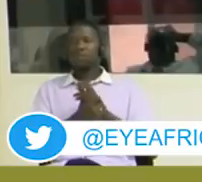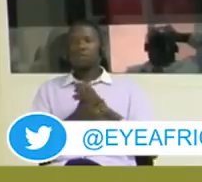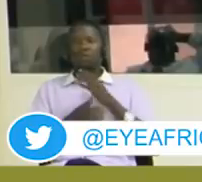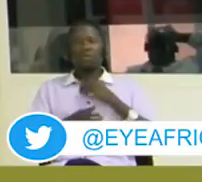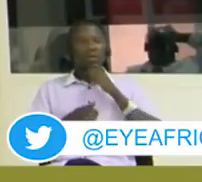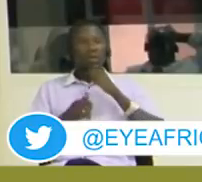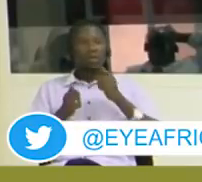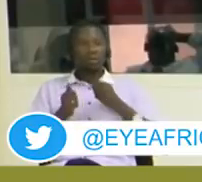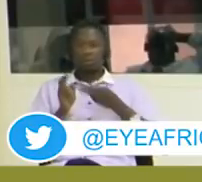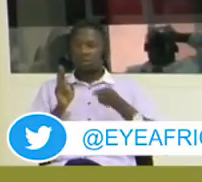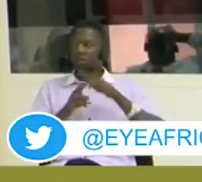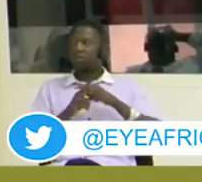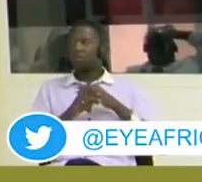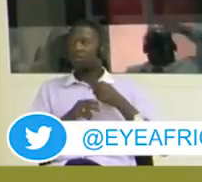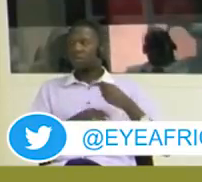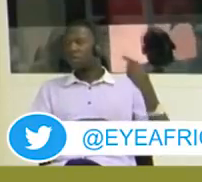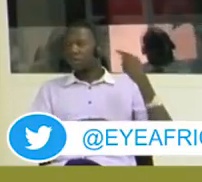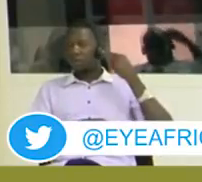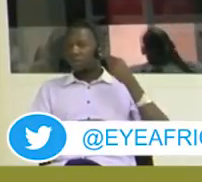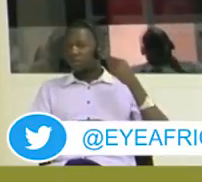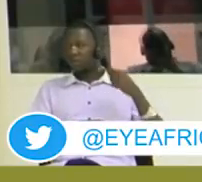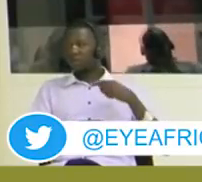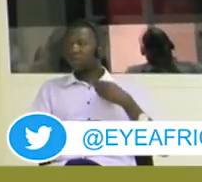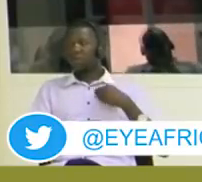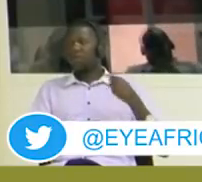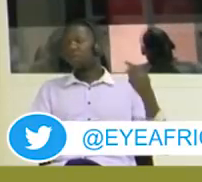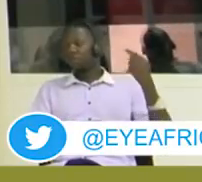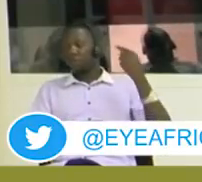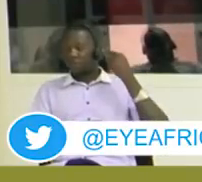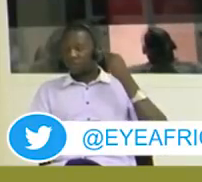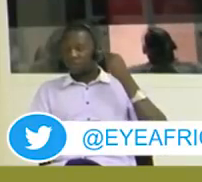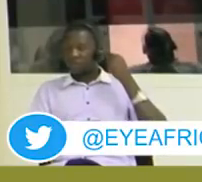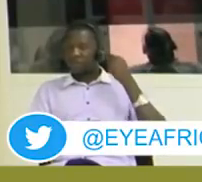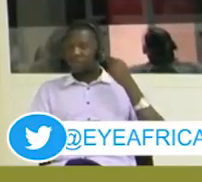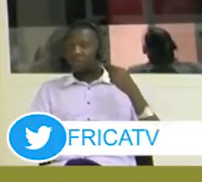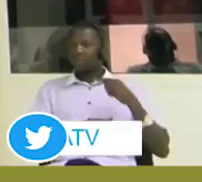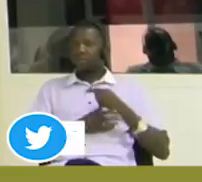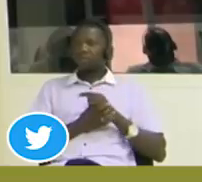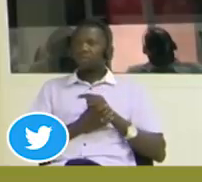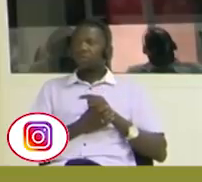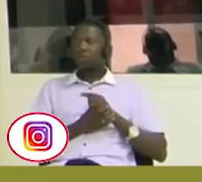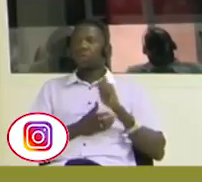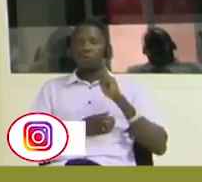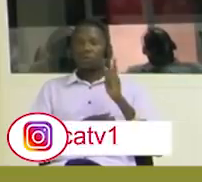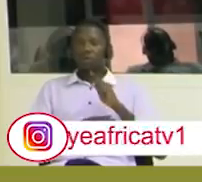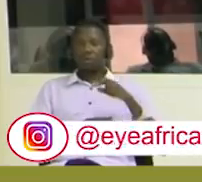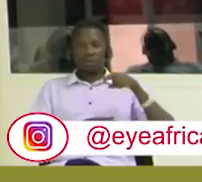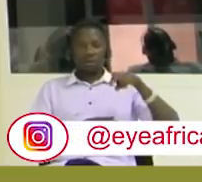Chairman, I have heard the audio, and I have heard that what